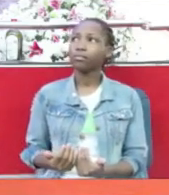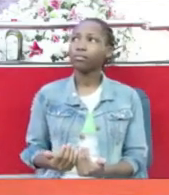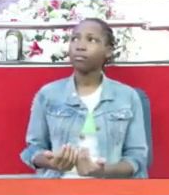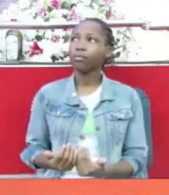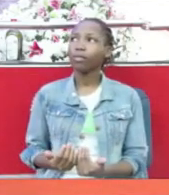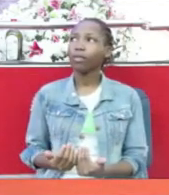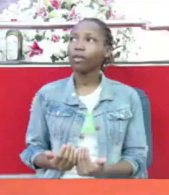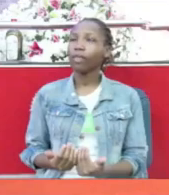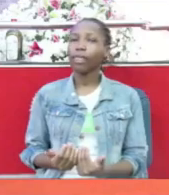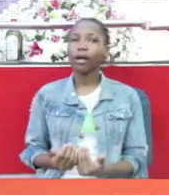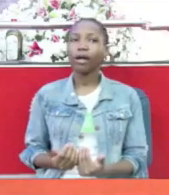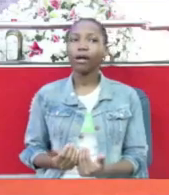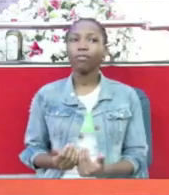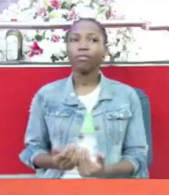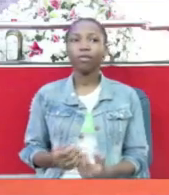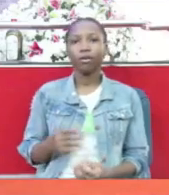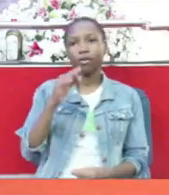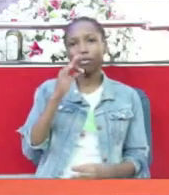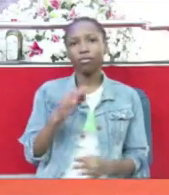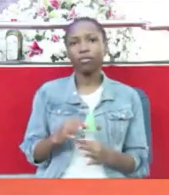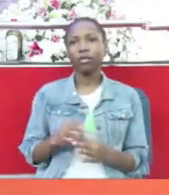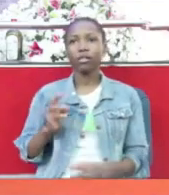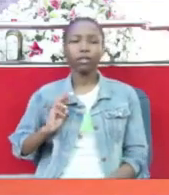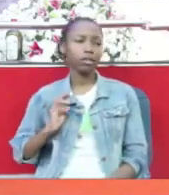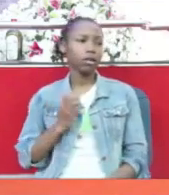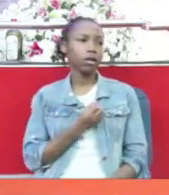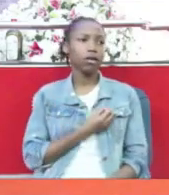Paul says to Timothy,